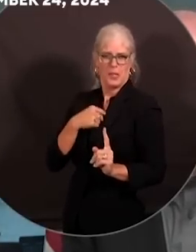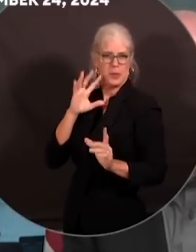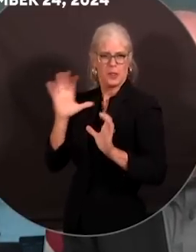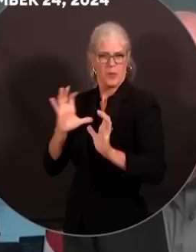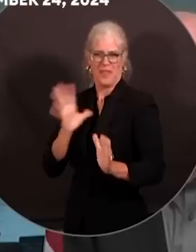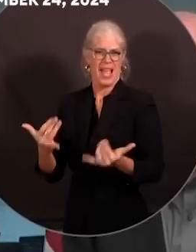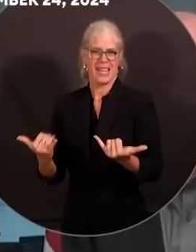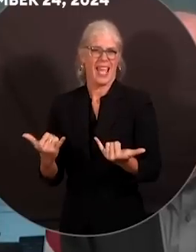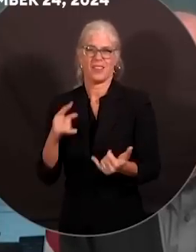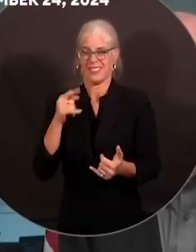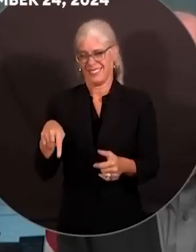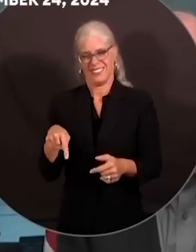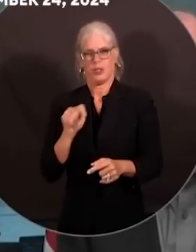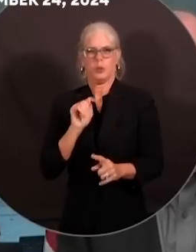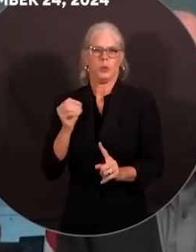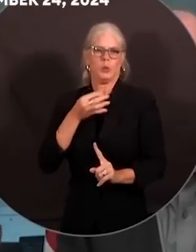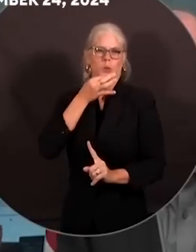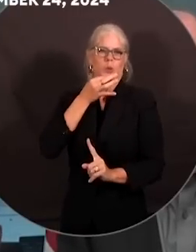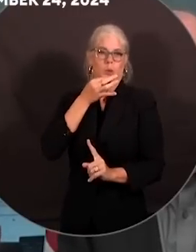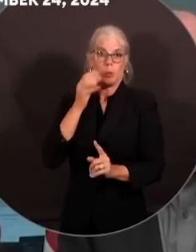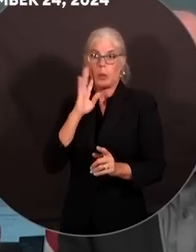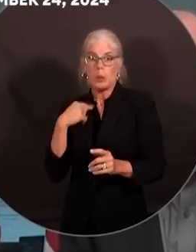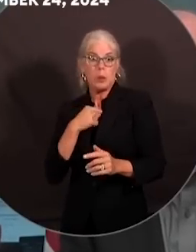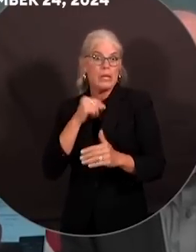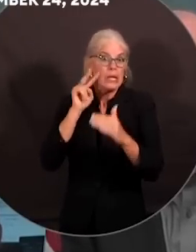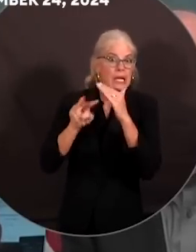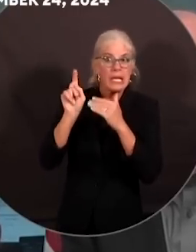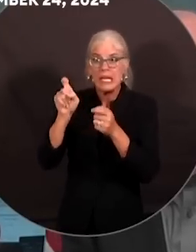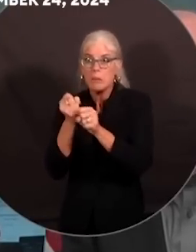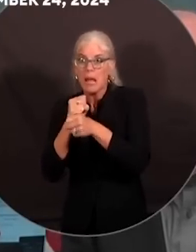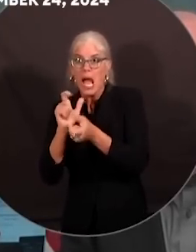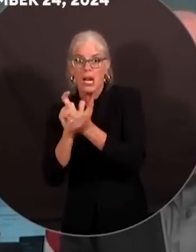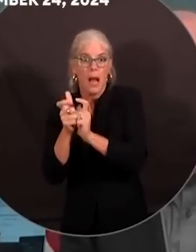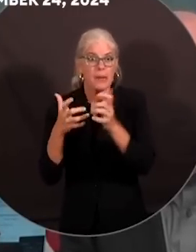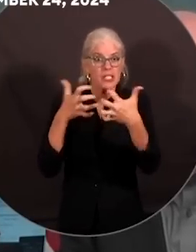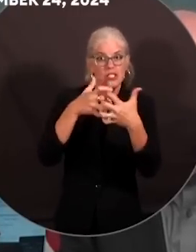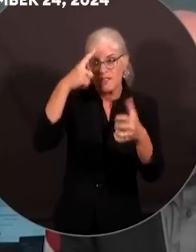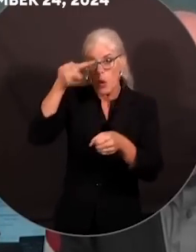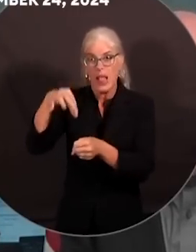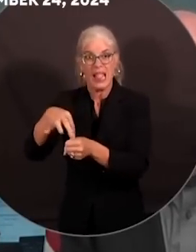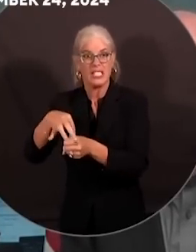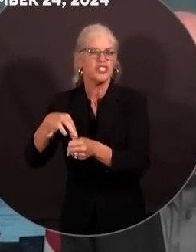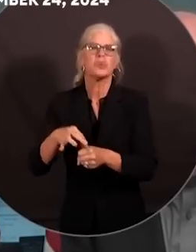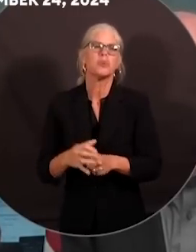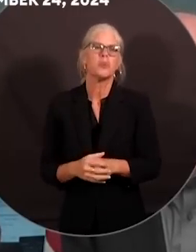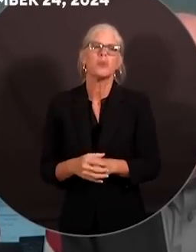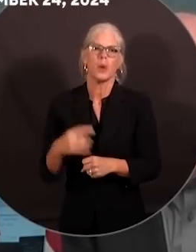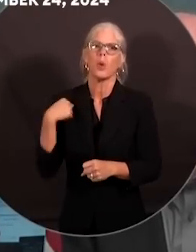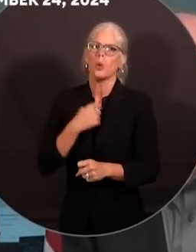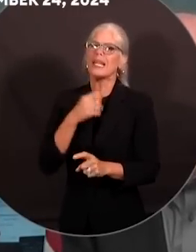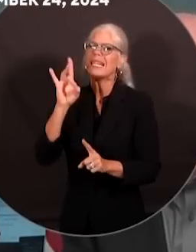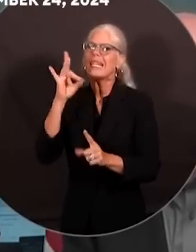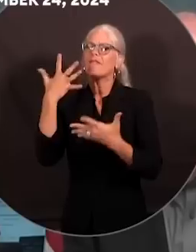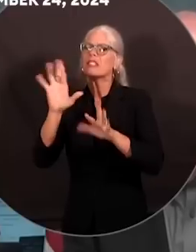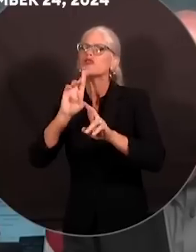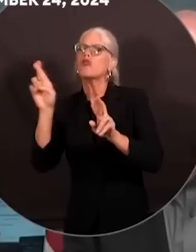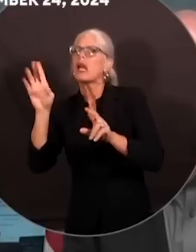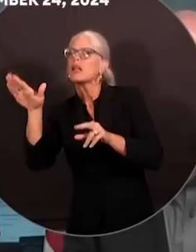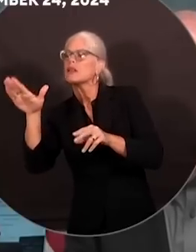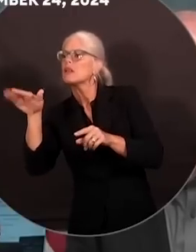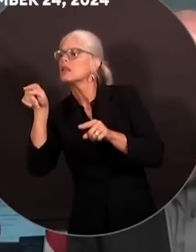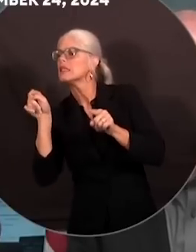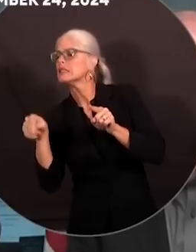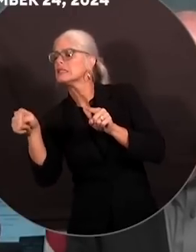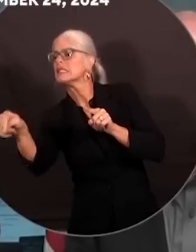know whether there will need to be any accommodations made. I think we did do at the request of some of those affected counties. I think we did do some